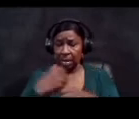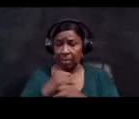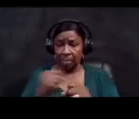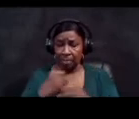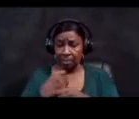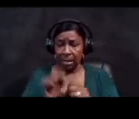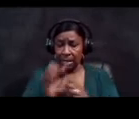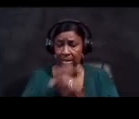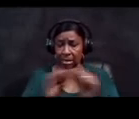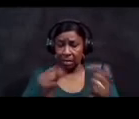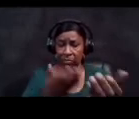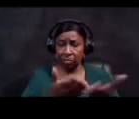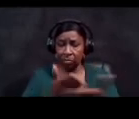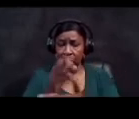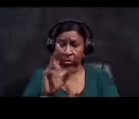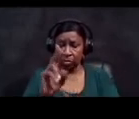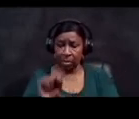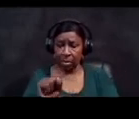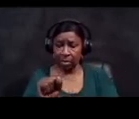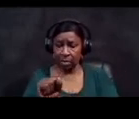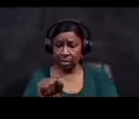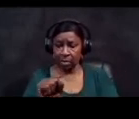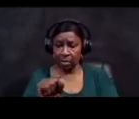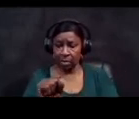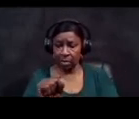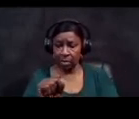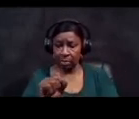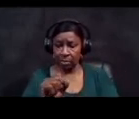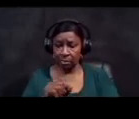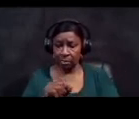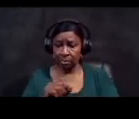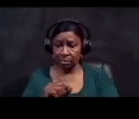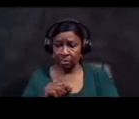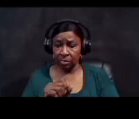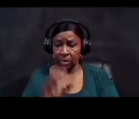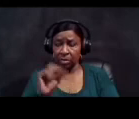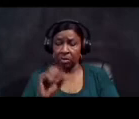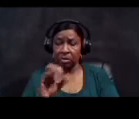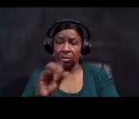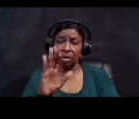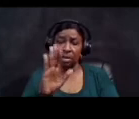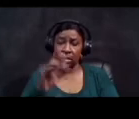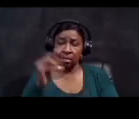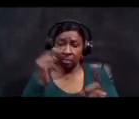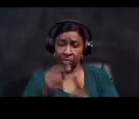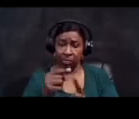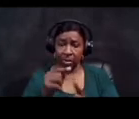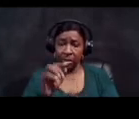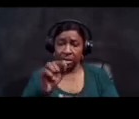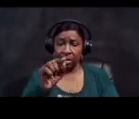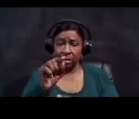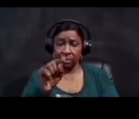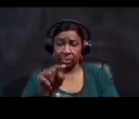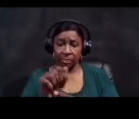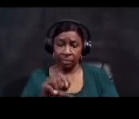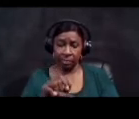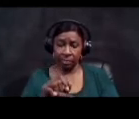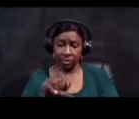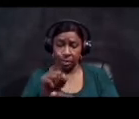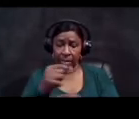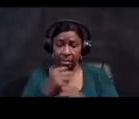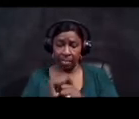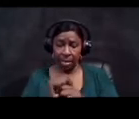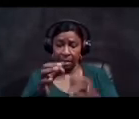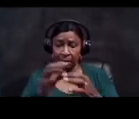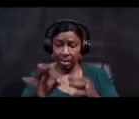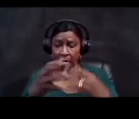only 4% of those claims were approved. So his invocation of a communist red scourge threatening Central America and flooding